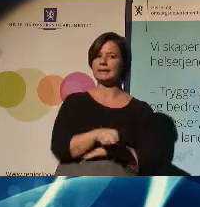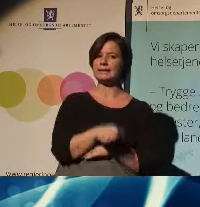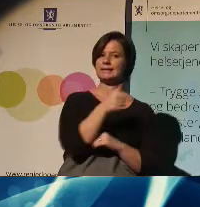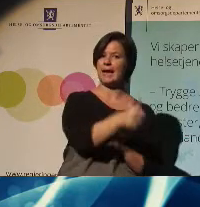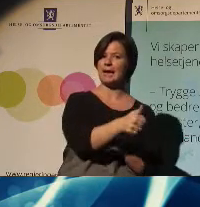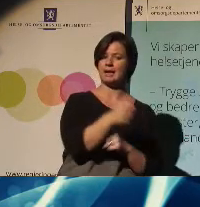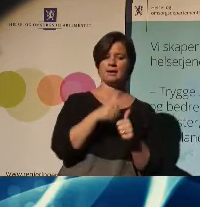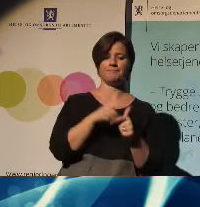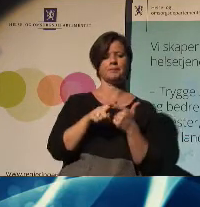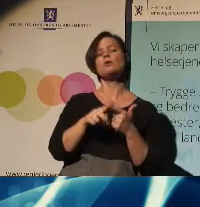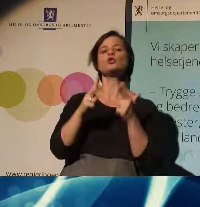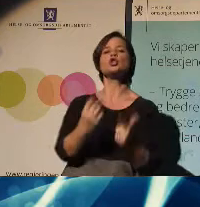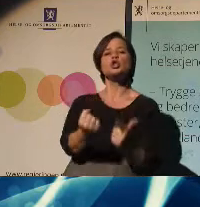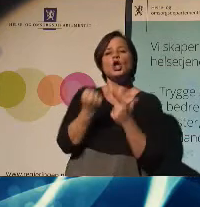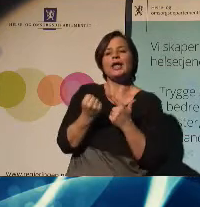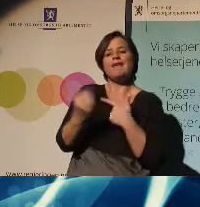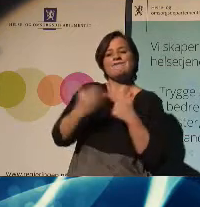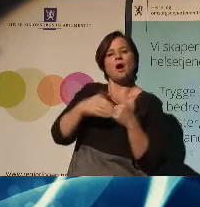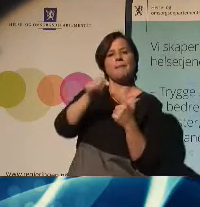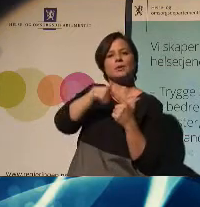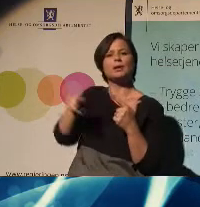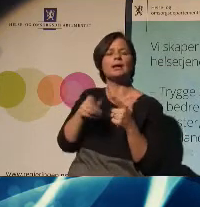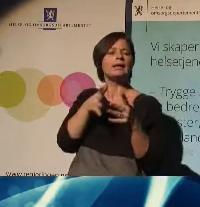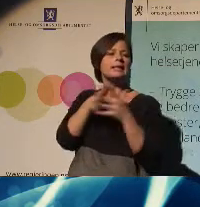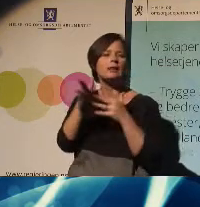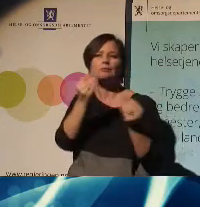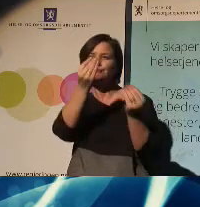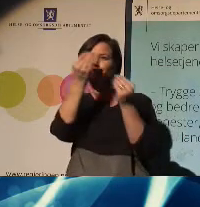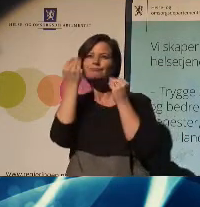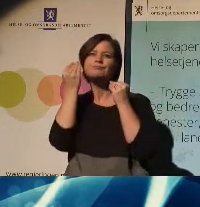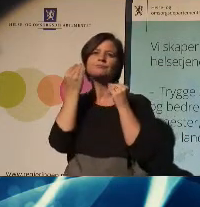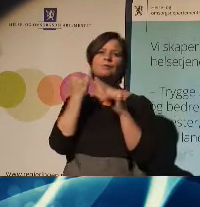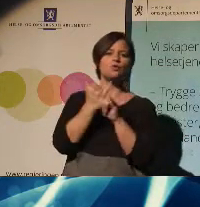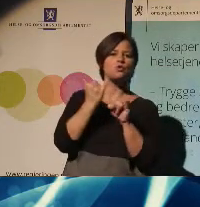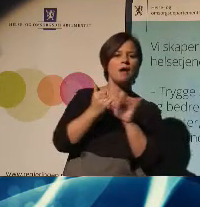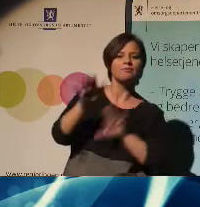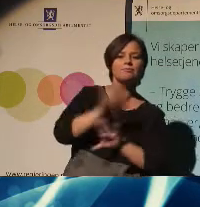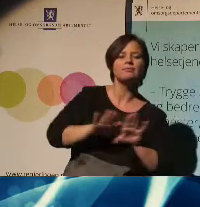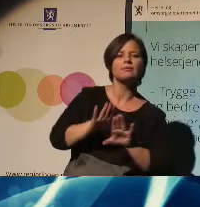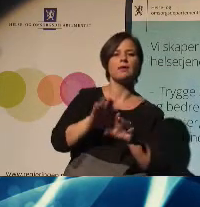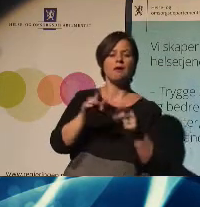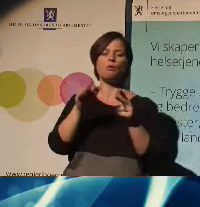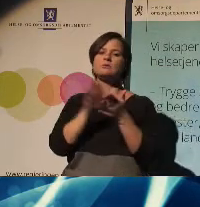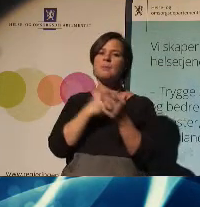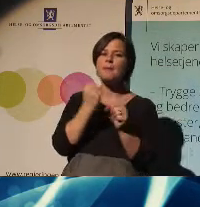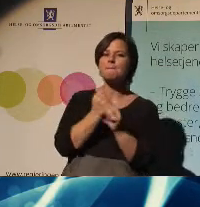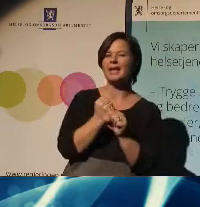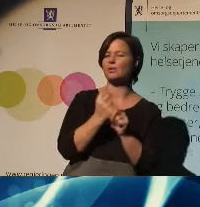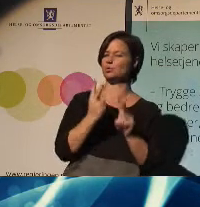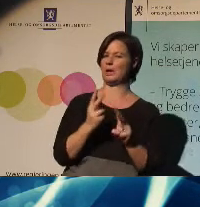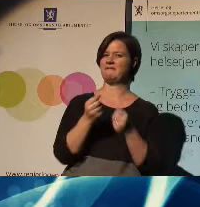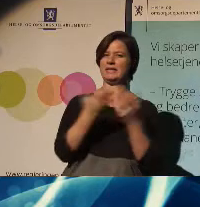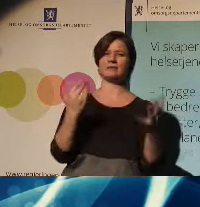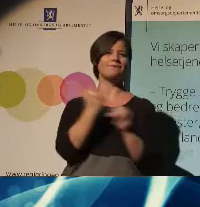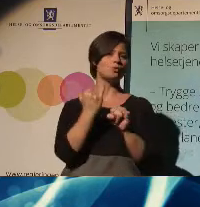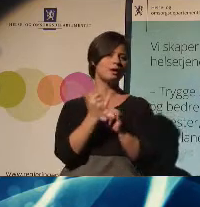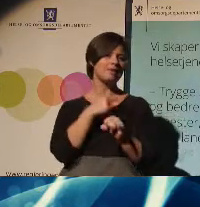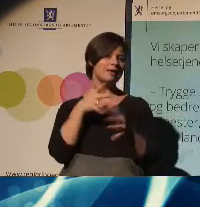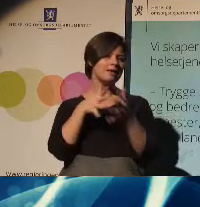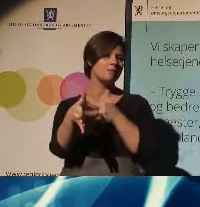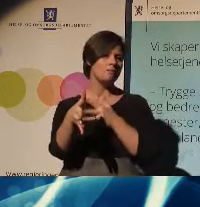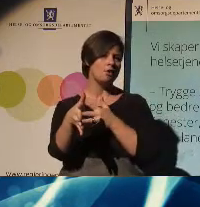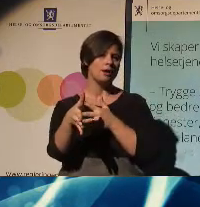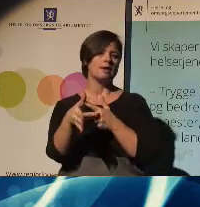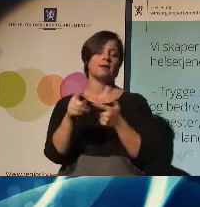empowered professionals through training, through concentration of care, through collaboration, and I will again show you how we do it. And you